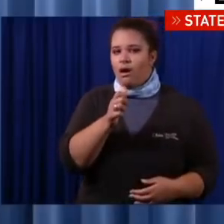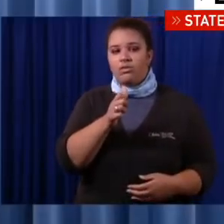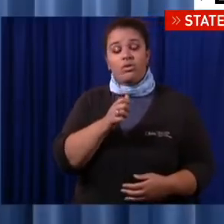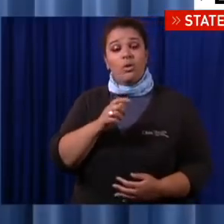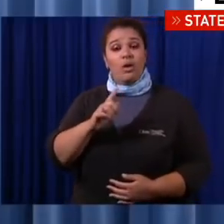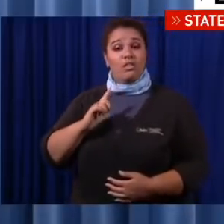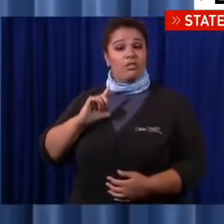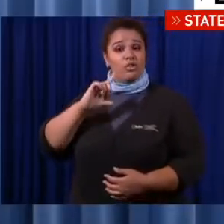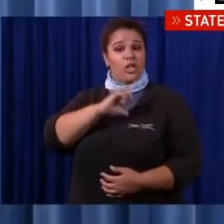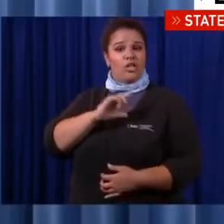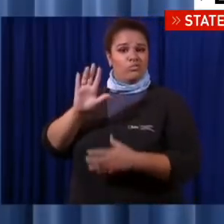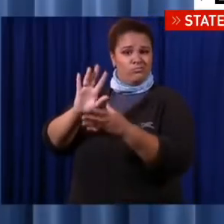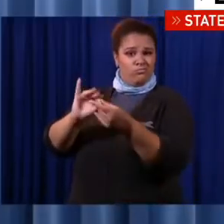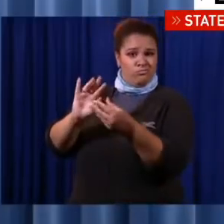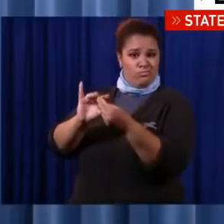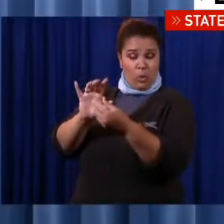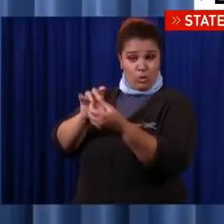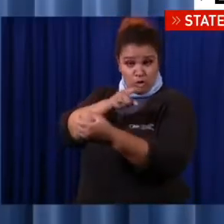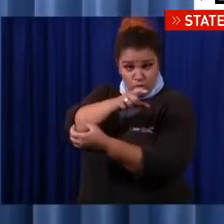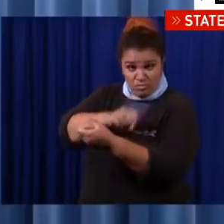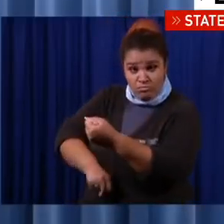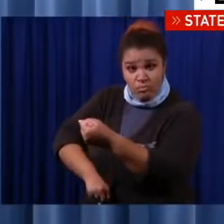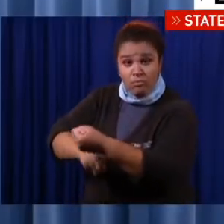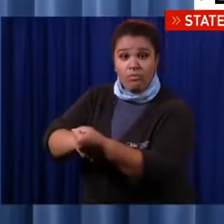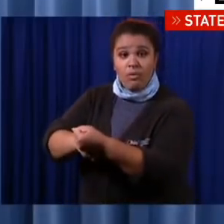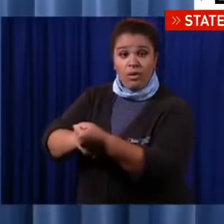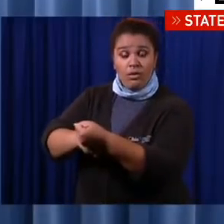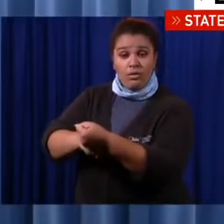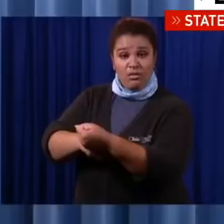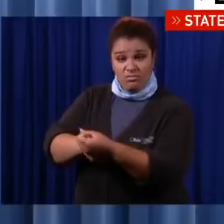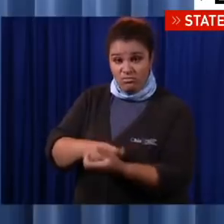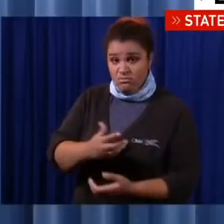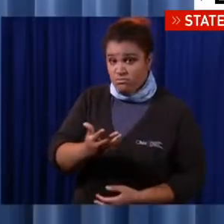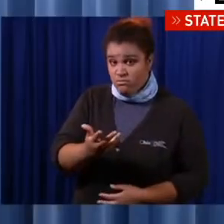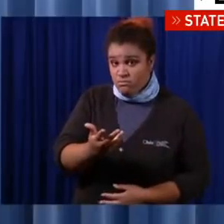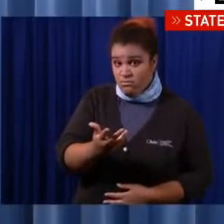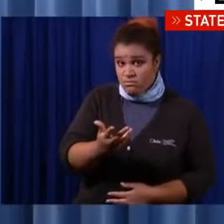that possibility?